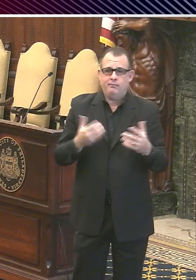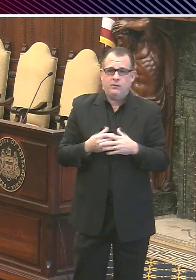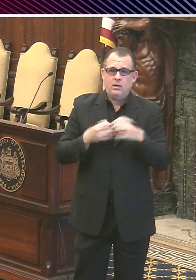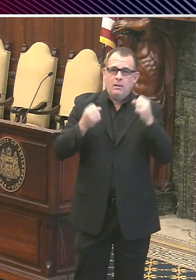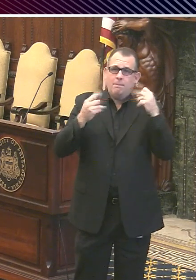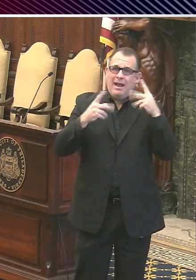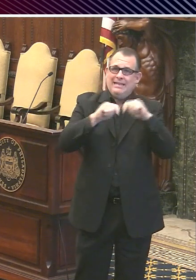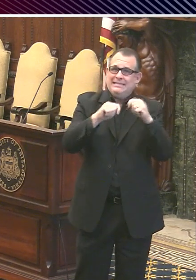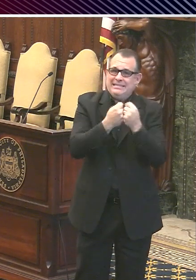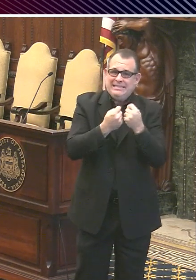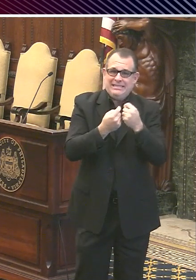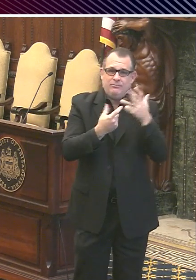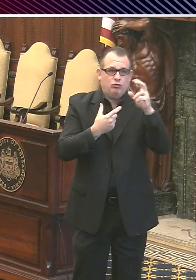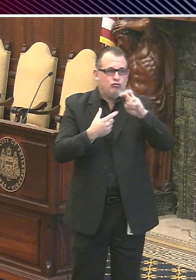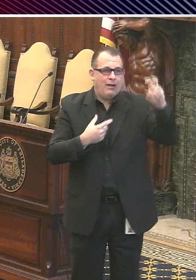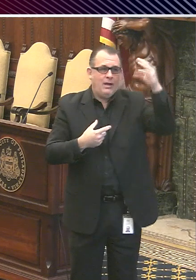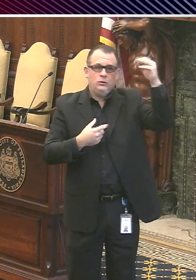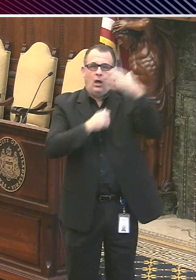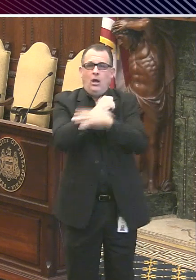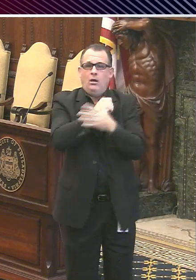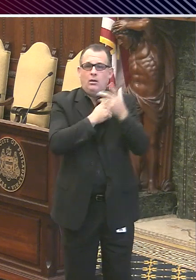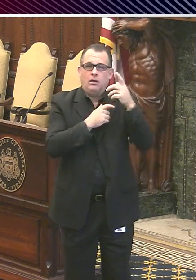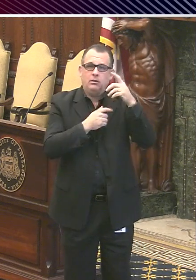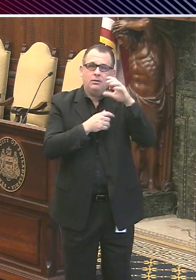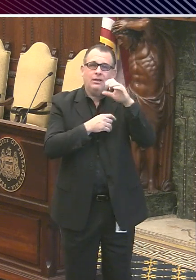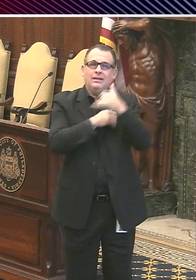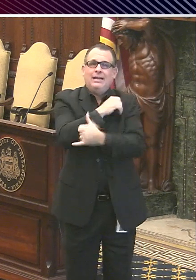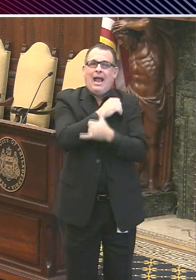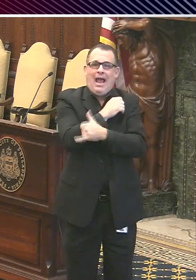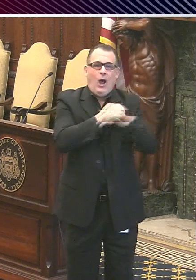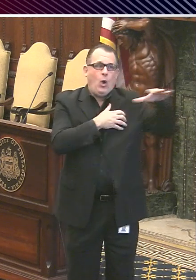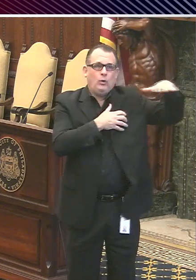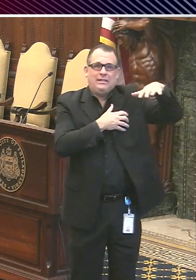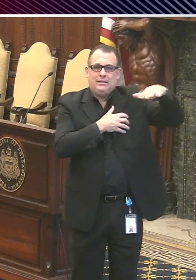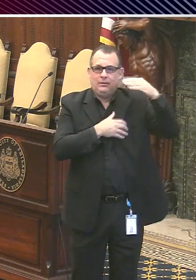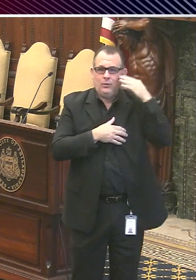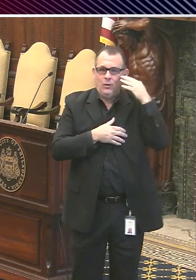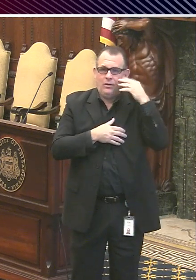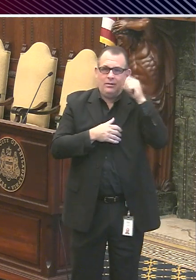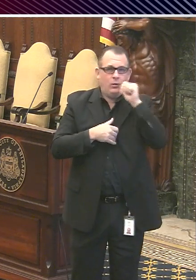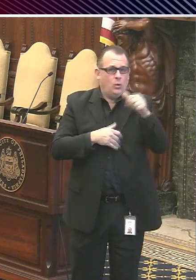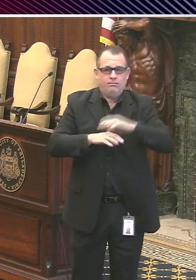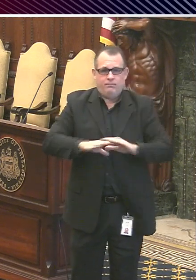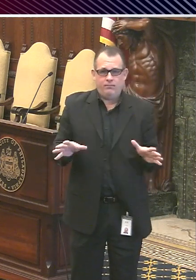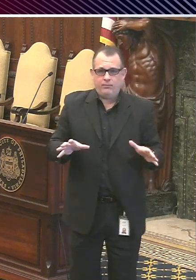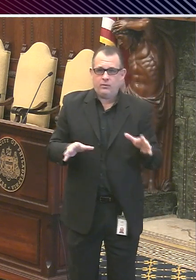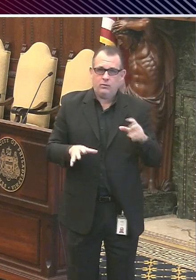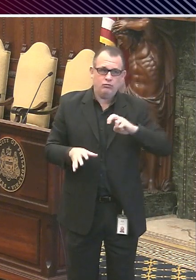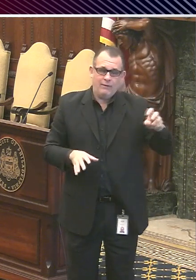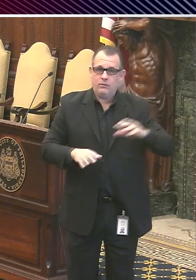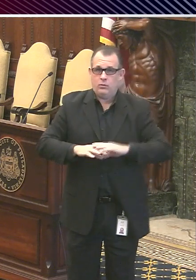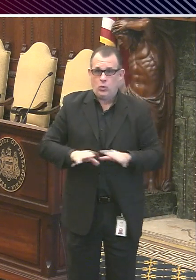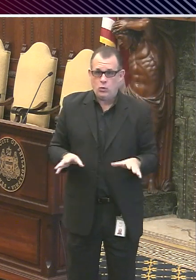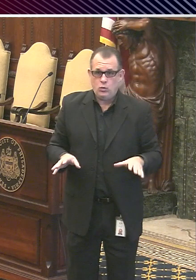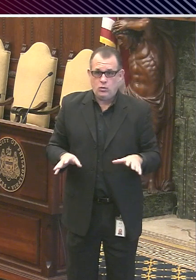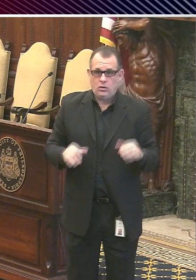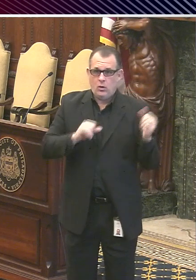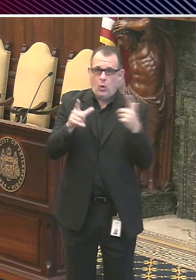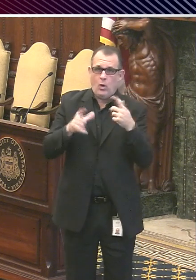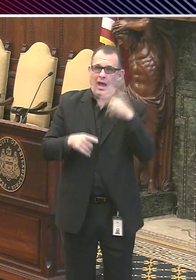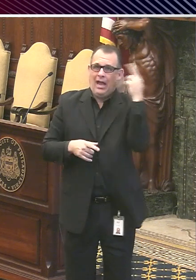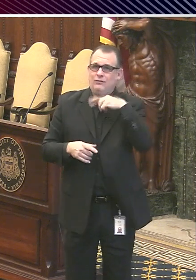have been traveling to suburban counties to do those sports. We're asking those teams to please stop doing that. You're putting everyone at risk by doing that right